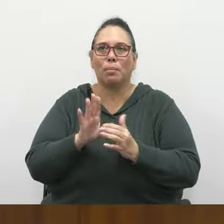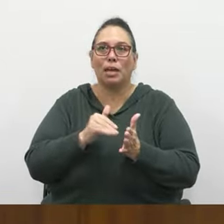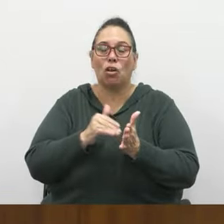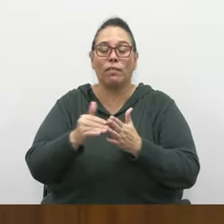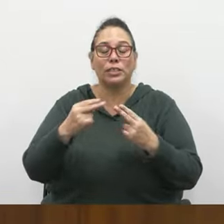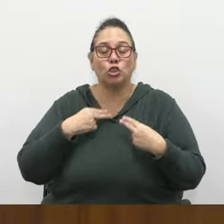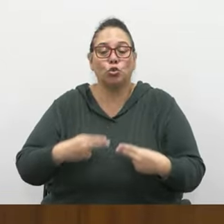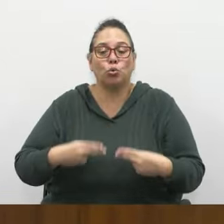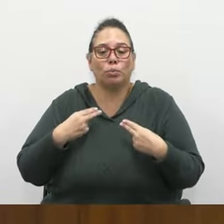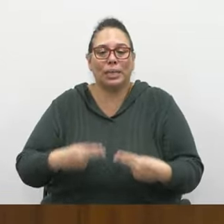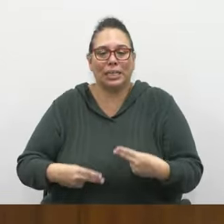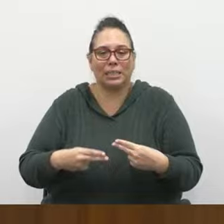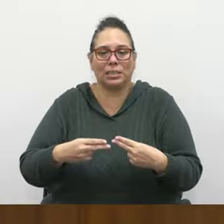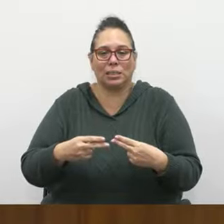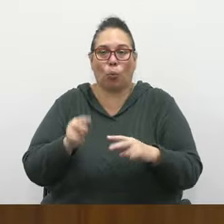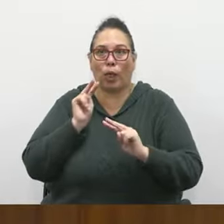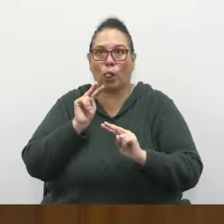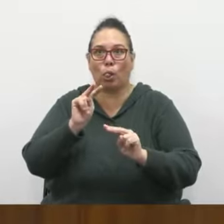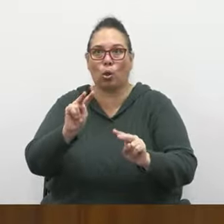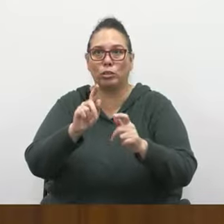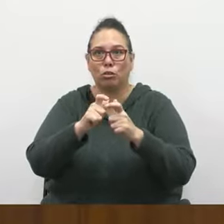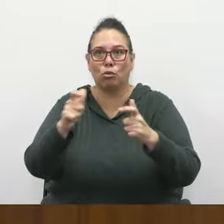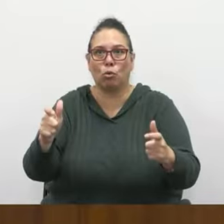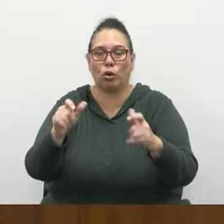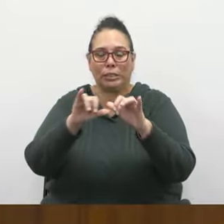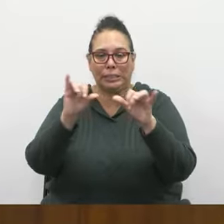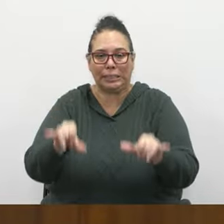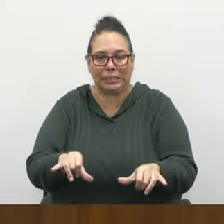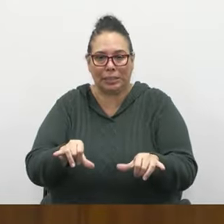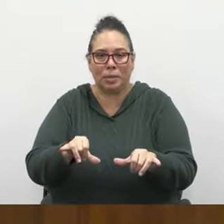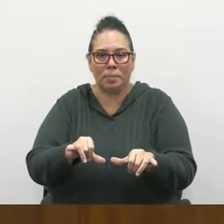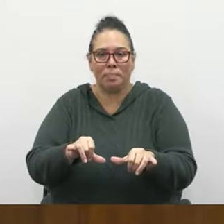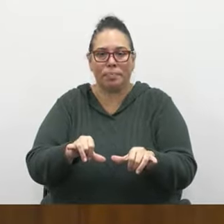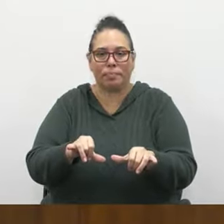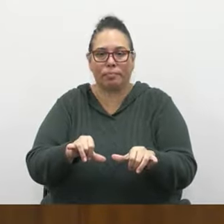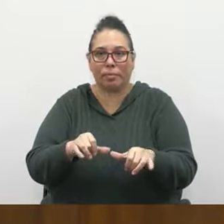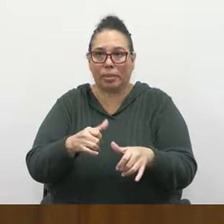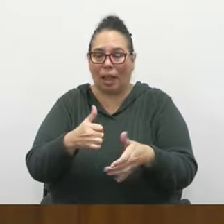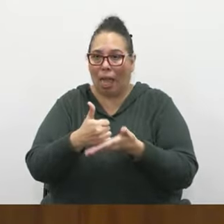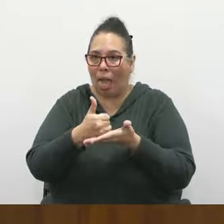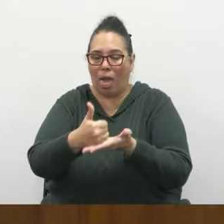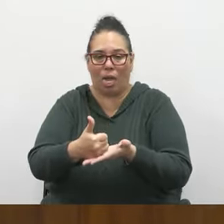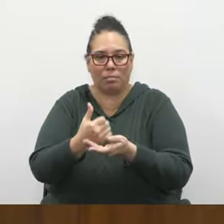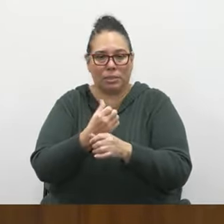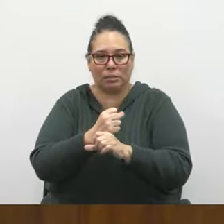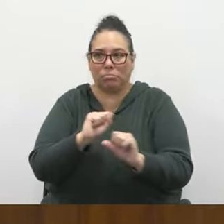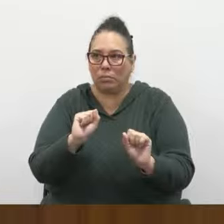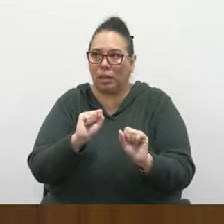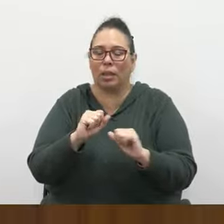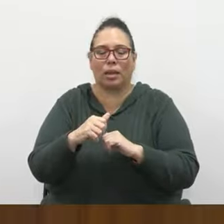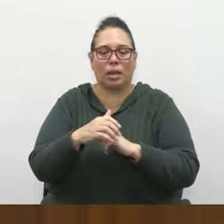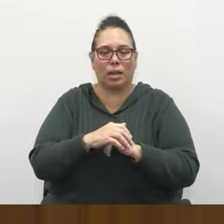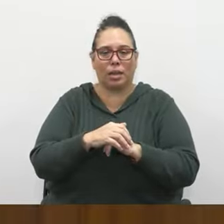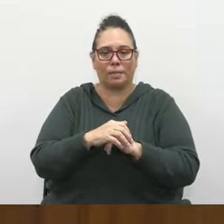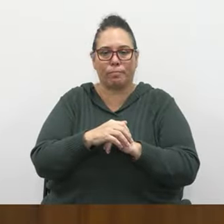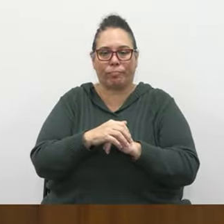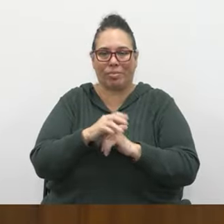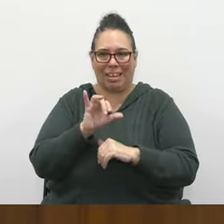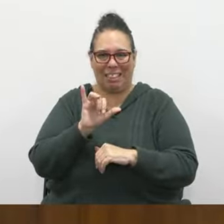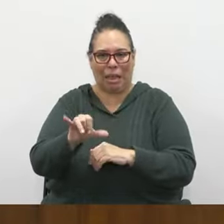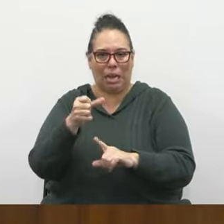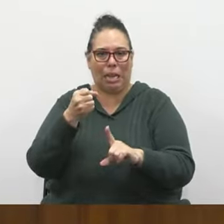beings, we look to these large systems as systems of refuge, and I don't ever want to take anything away from the impact